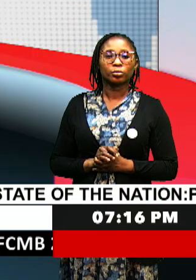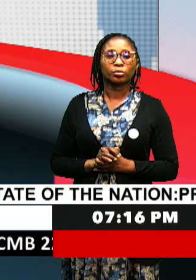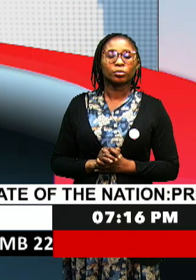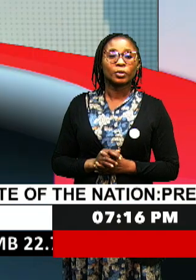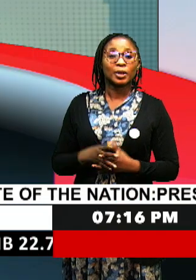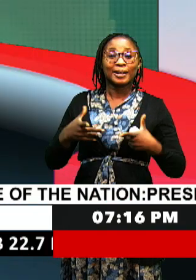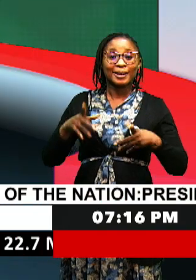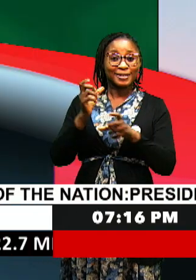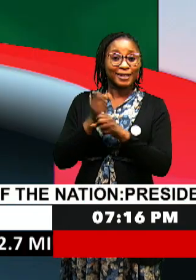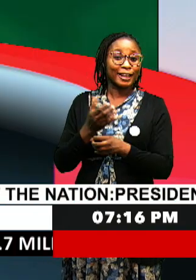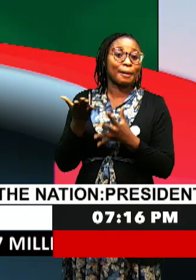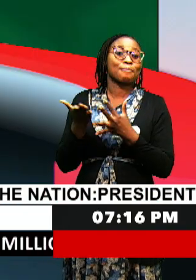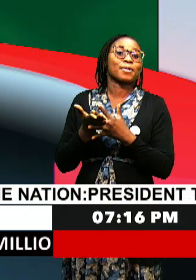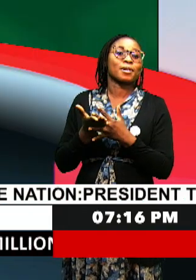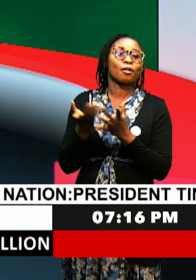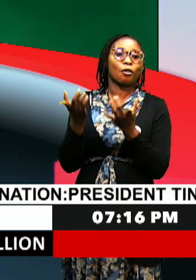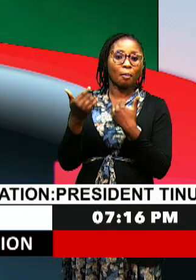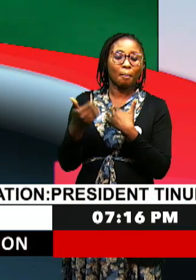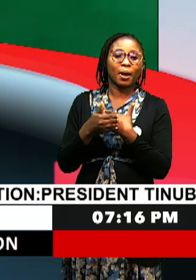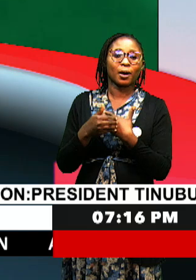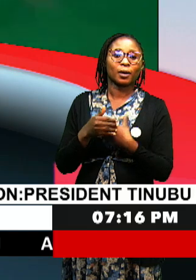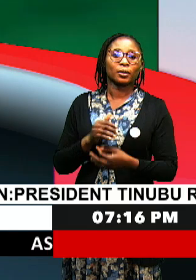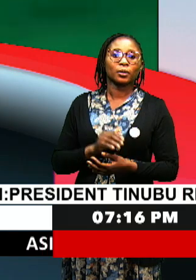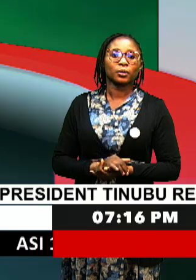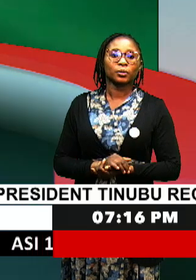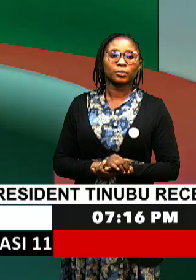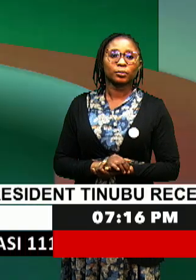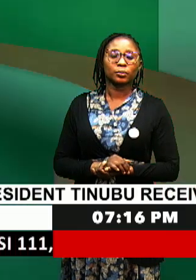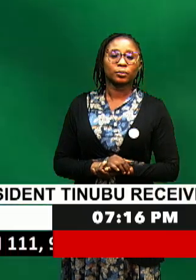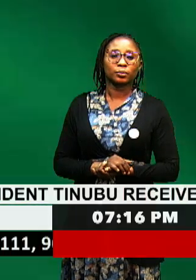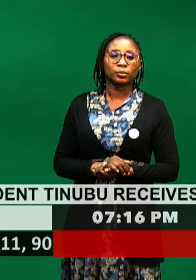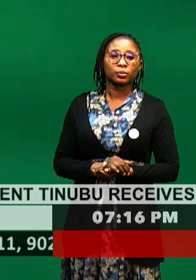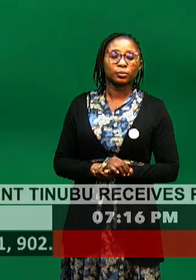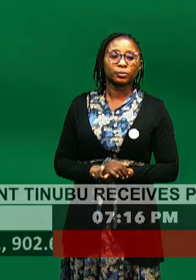Let's take a breather. We'll be back.